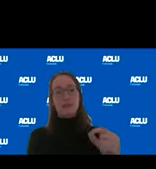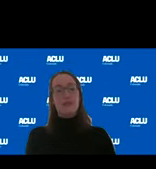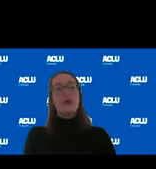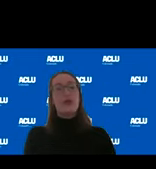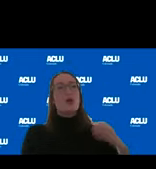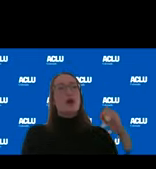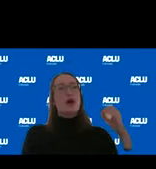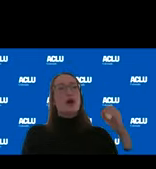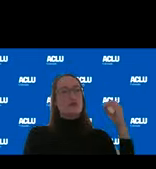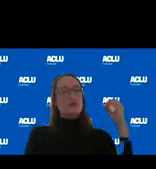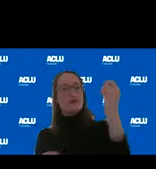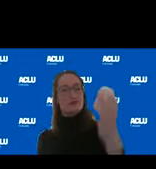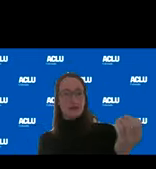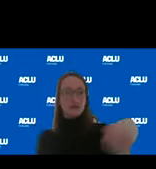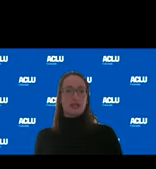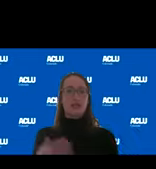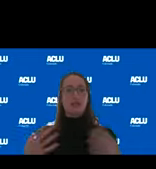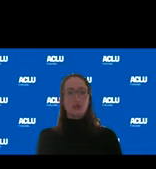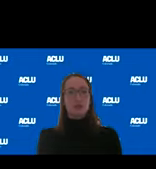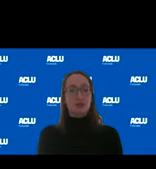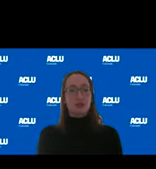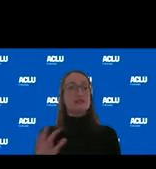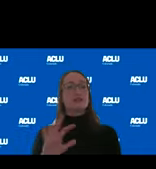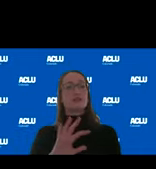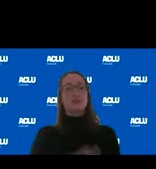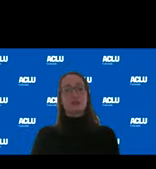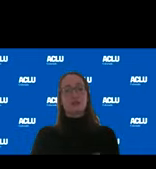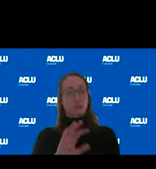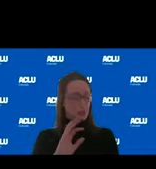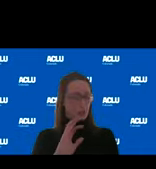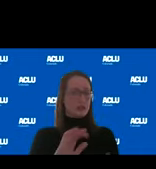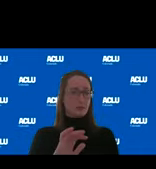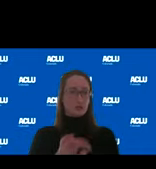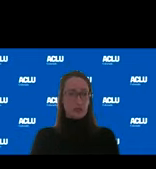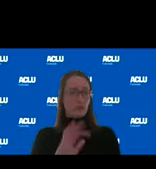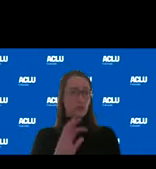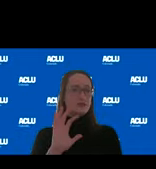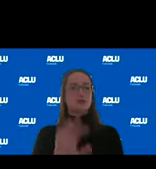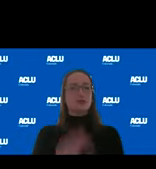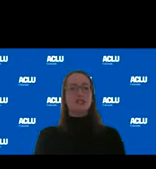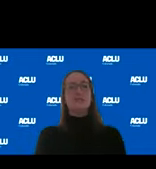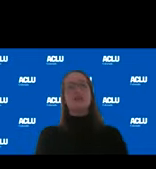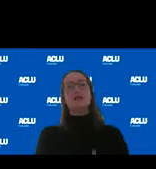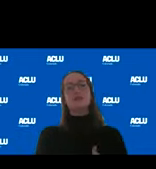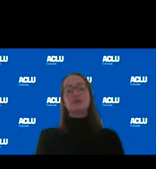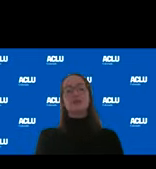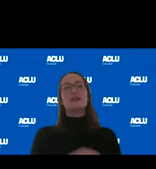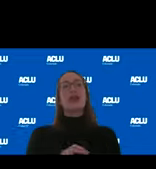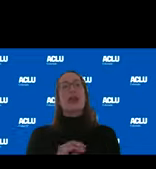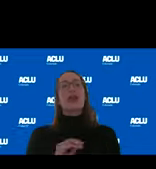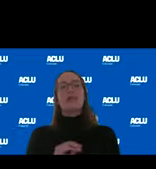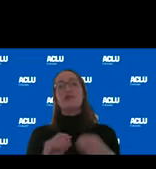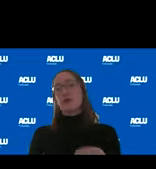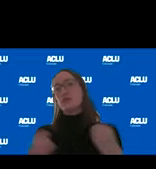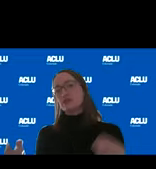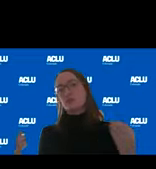powerful. We wouldn't have adversaries or dominant groups trying to suppress people's votes, like putting in so much time, money, and resource